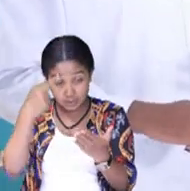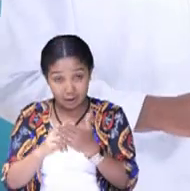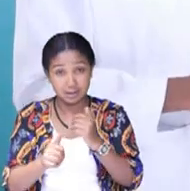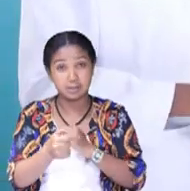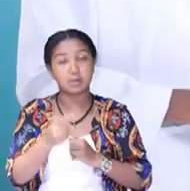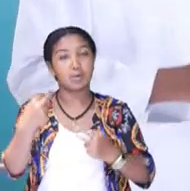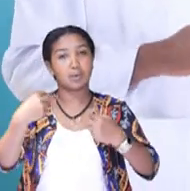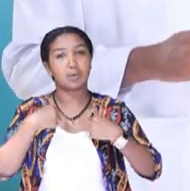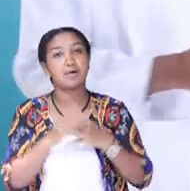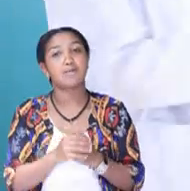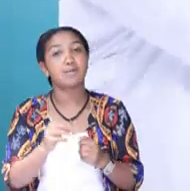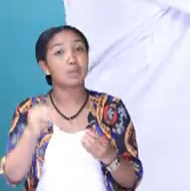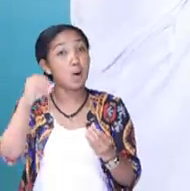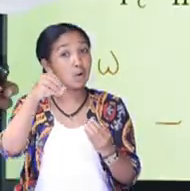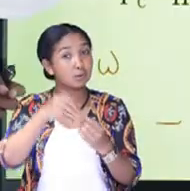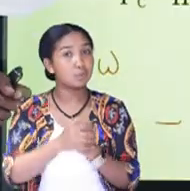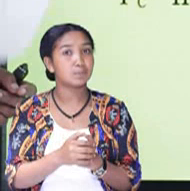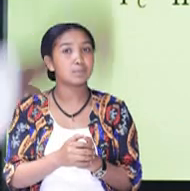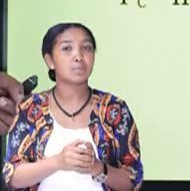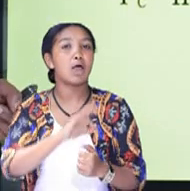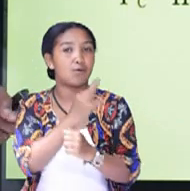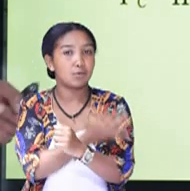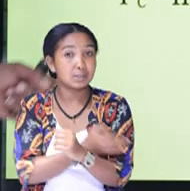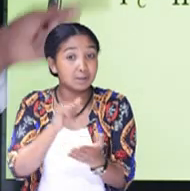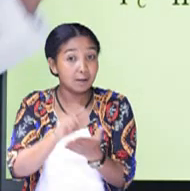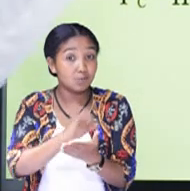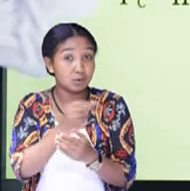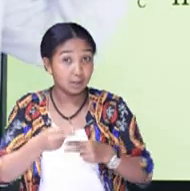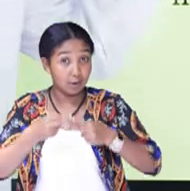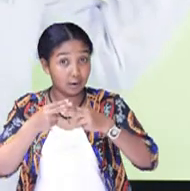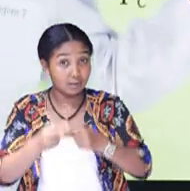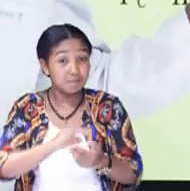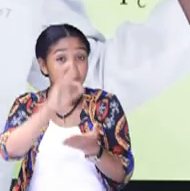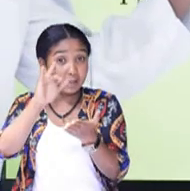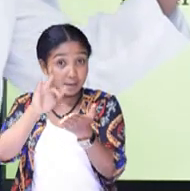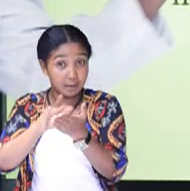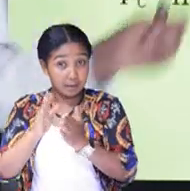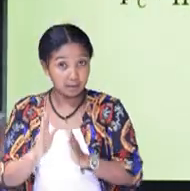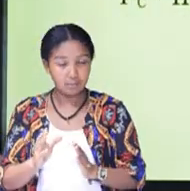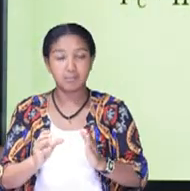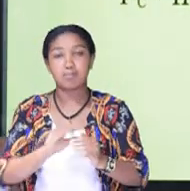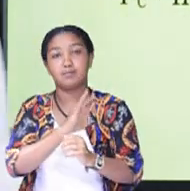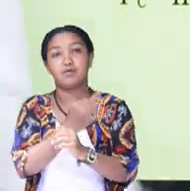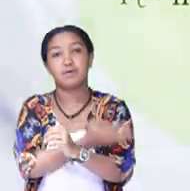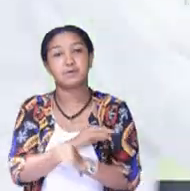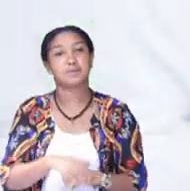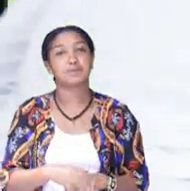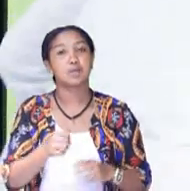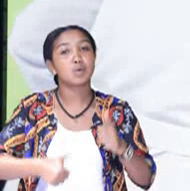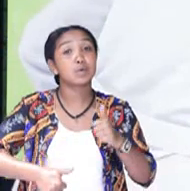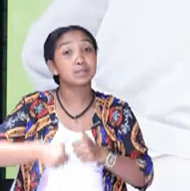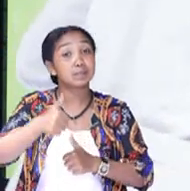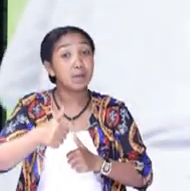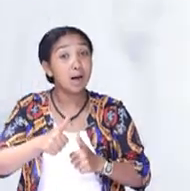acceleration, we have also a force, and that force is known as centripetal force. The force which is